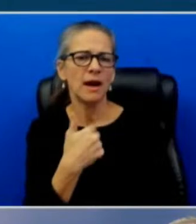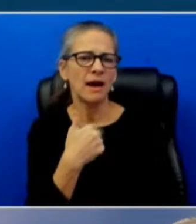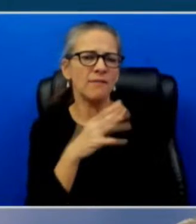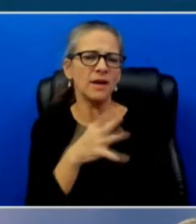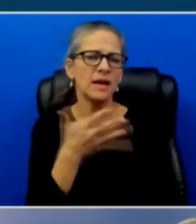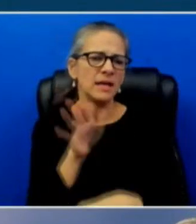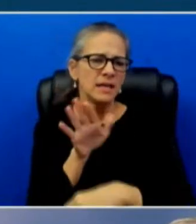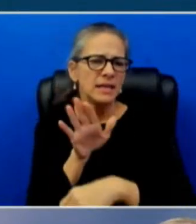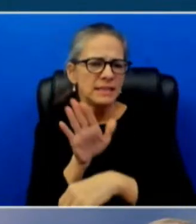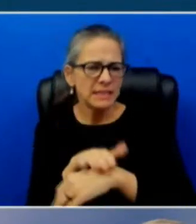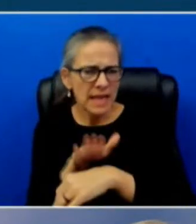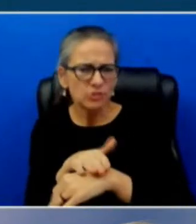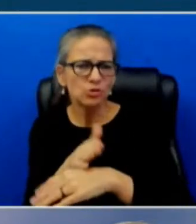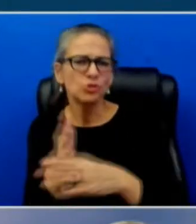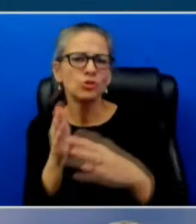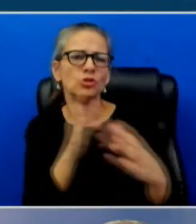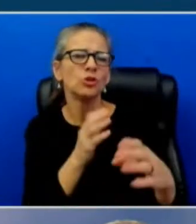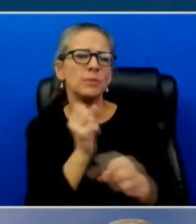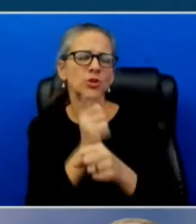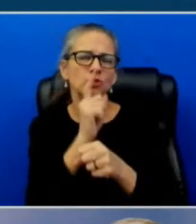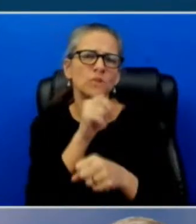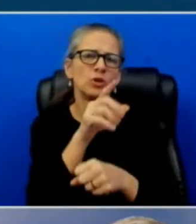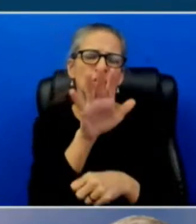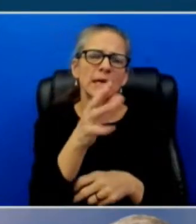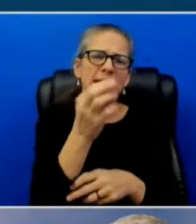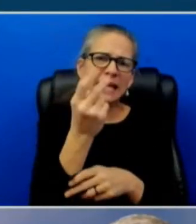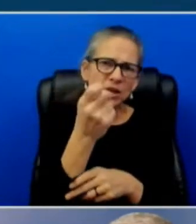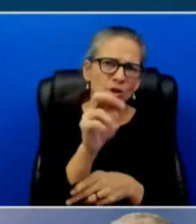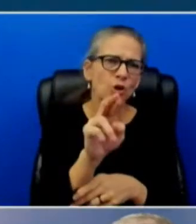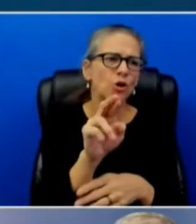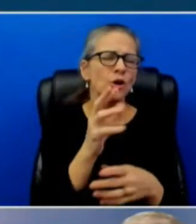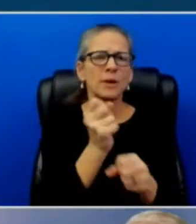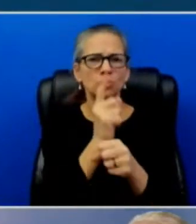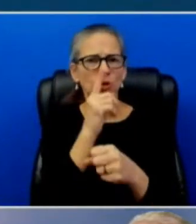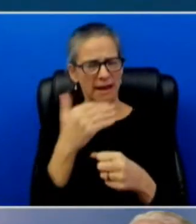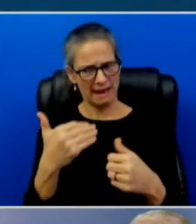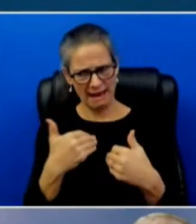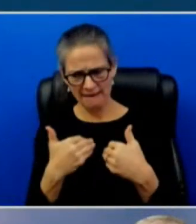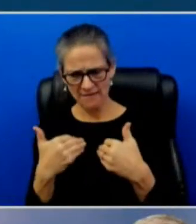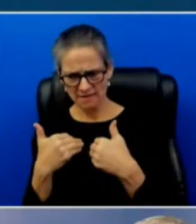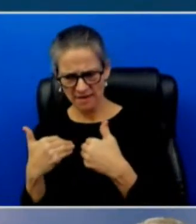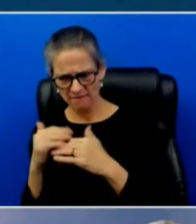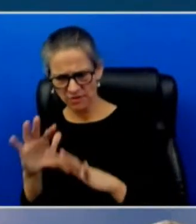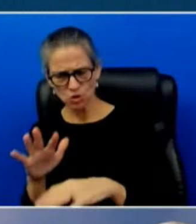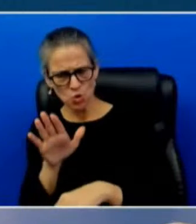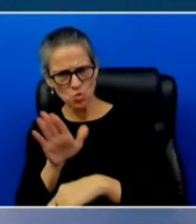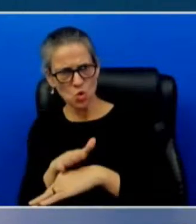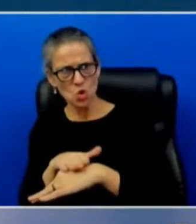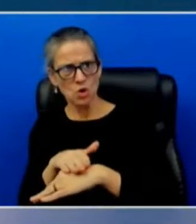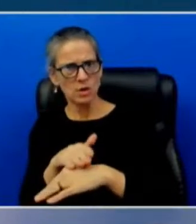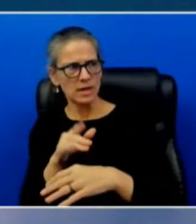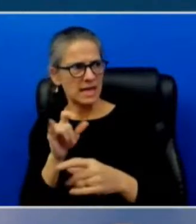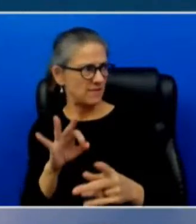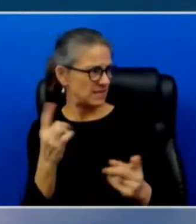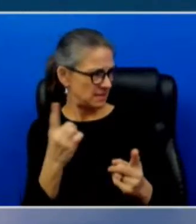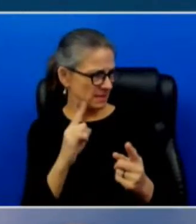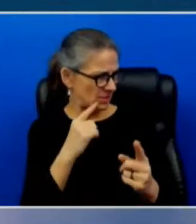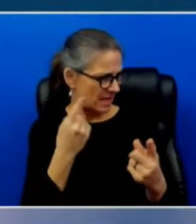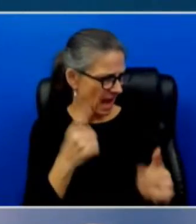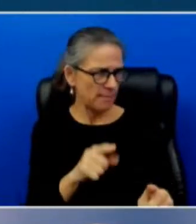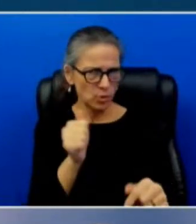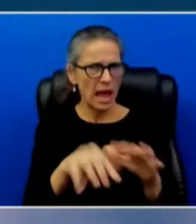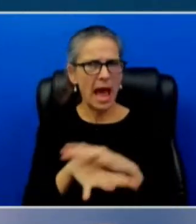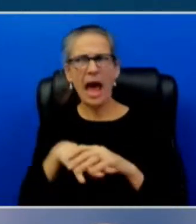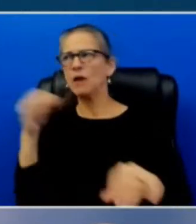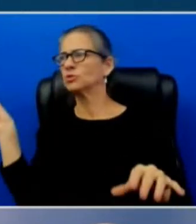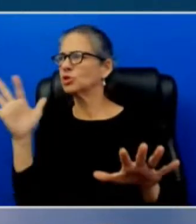So if you do have a serious event in your home, you're able to get out of doors and call for 911 and get the help that you need. As